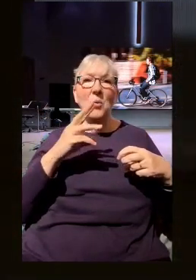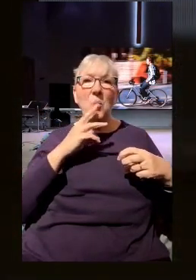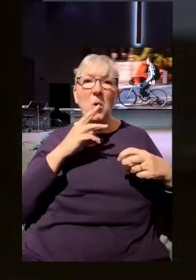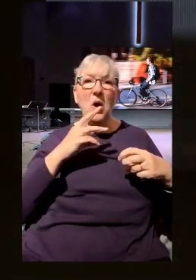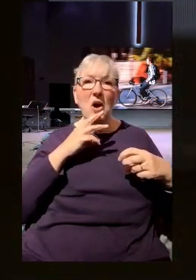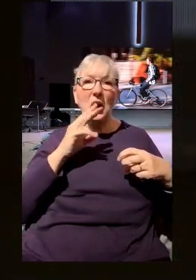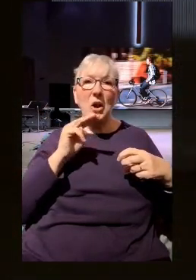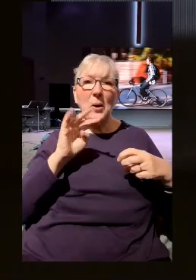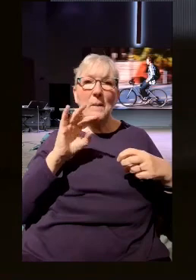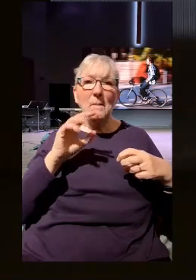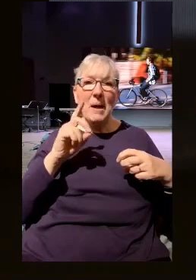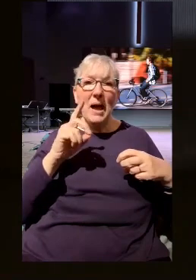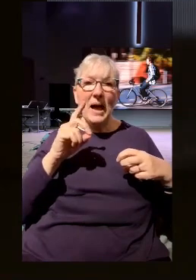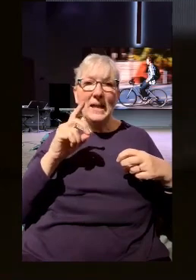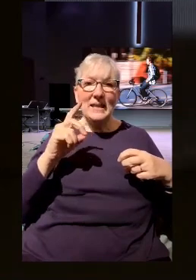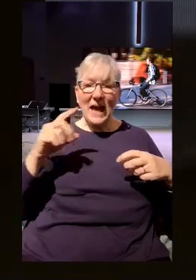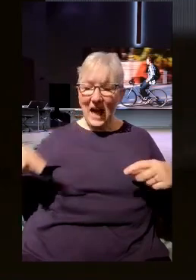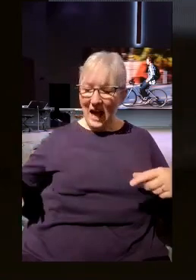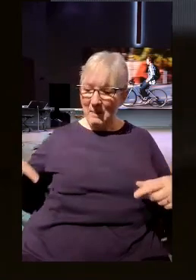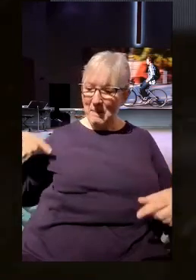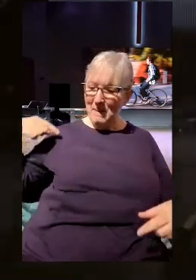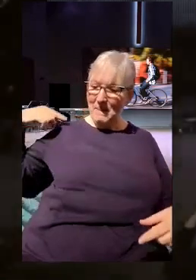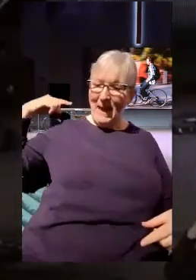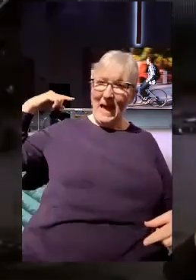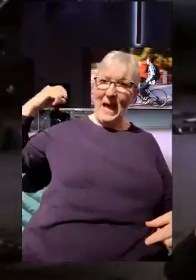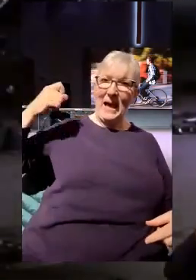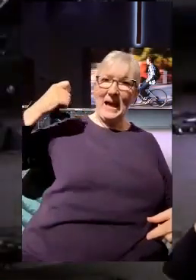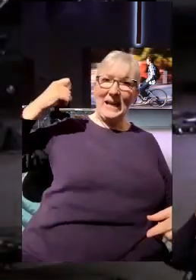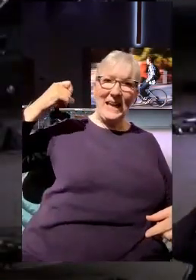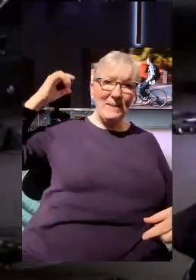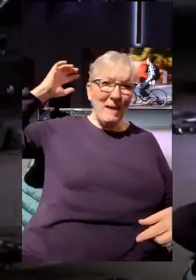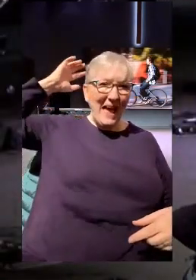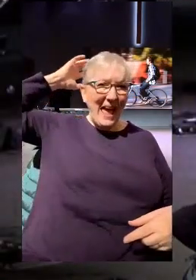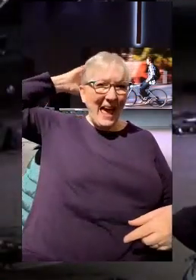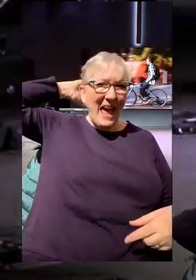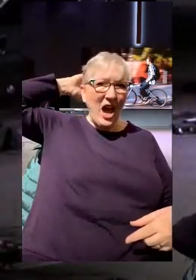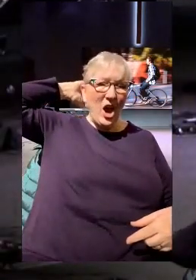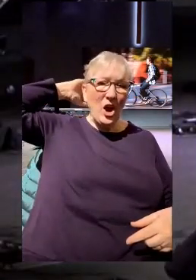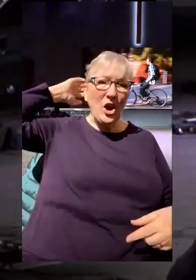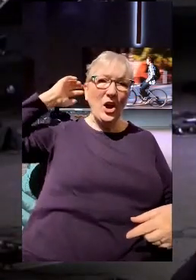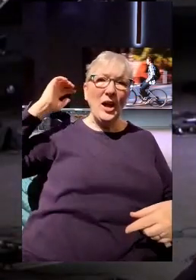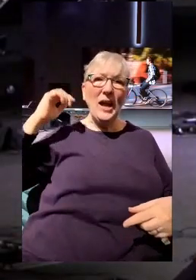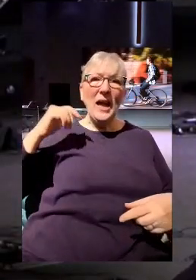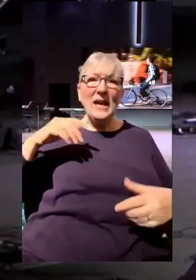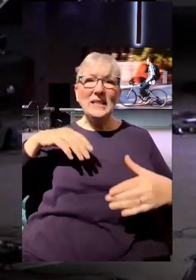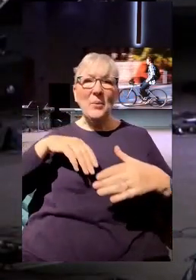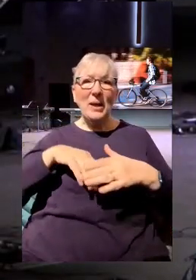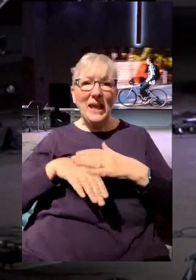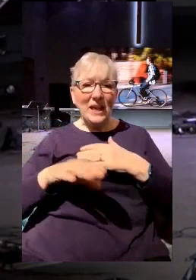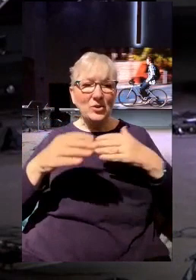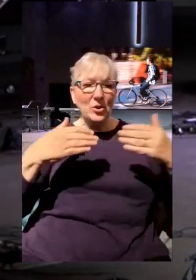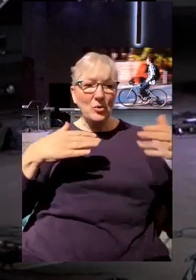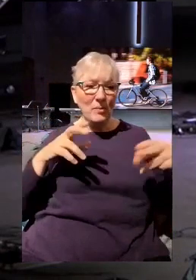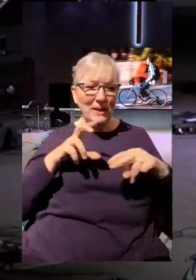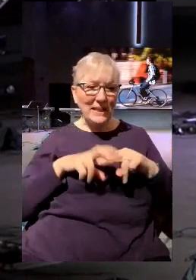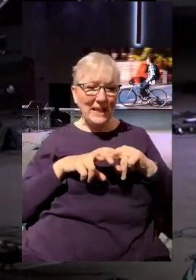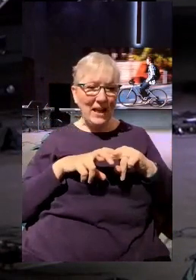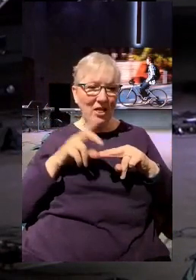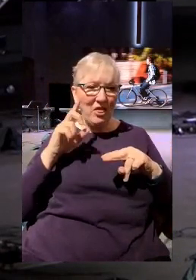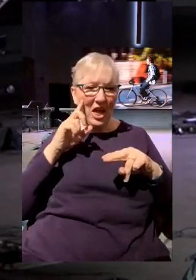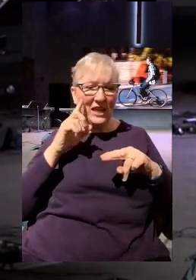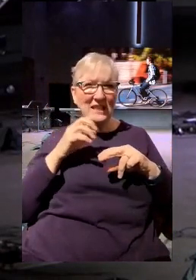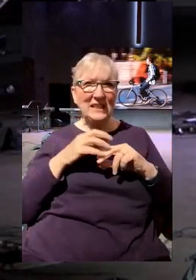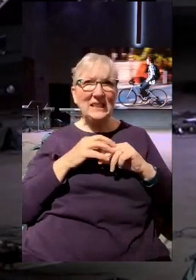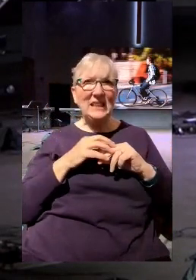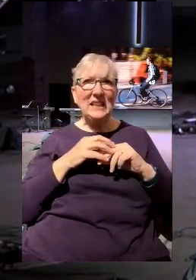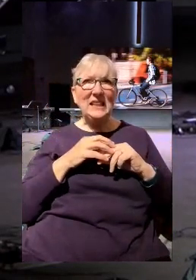the way up my back and into my hair. And as I slithered into the room and sat in my chair, I thought,